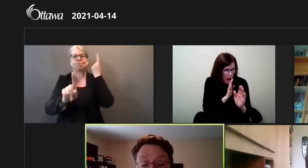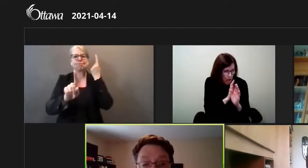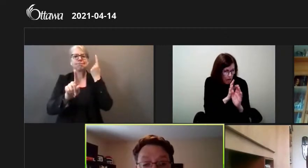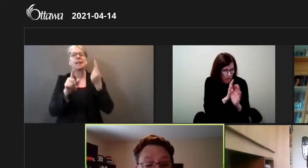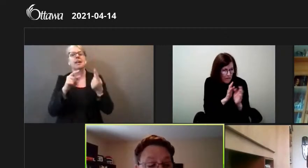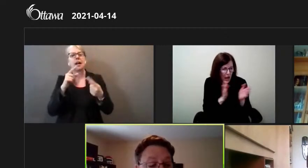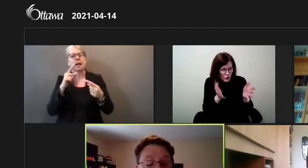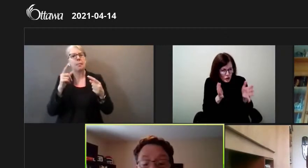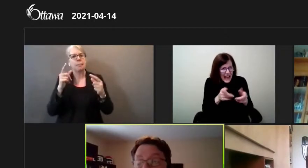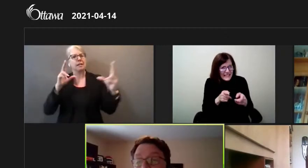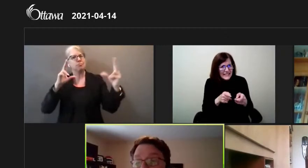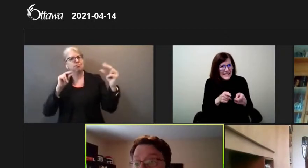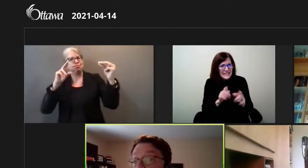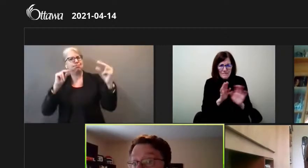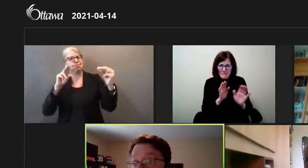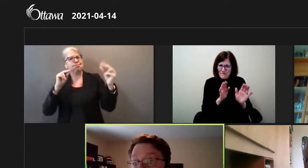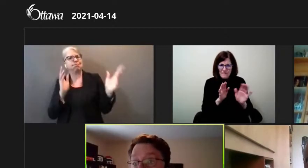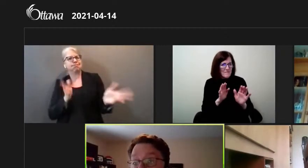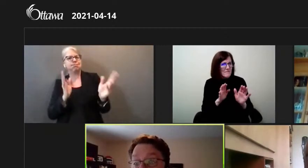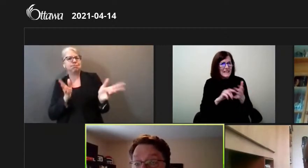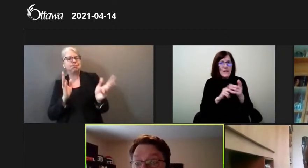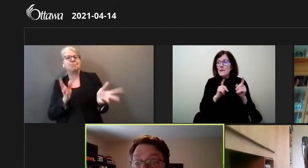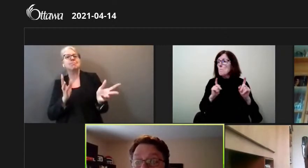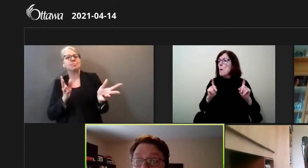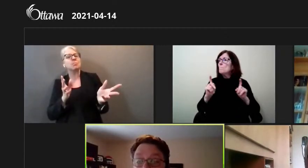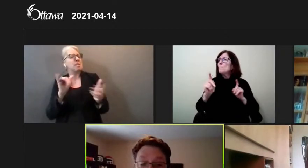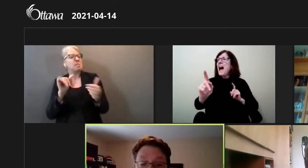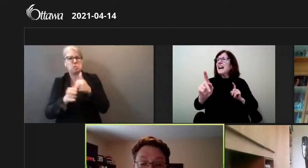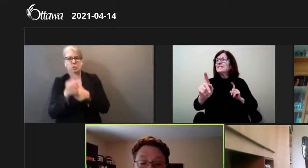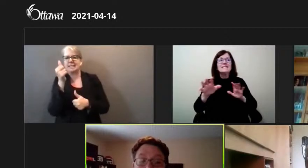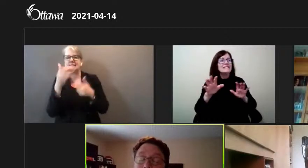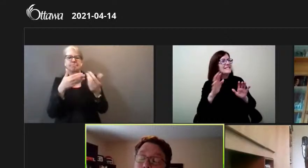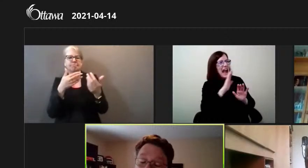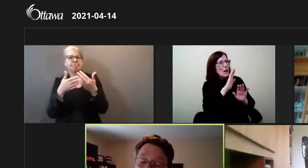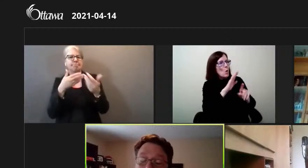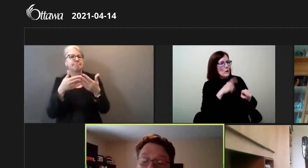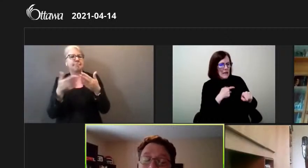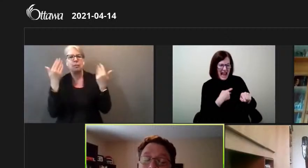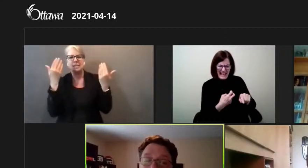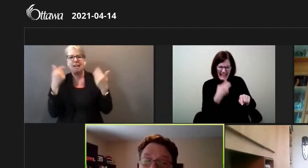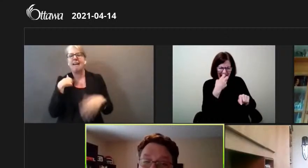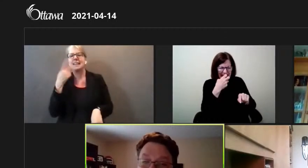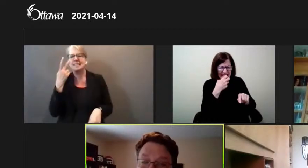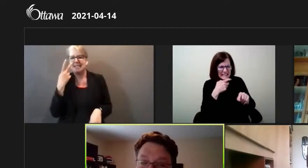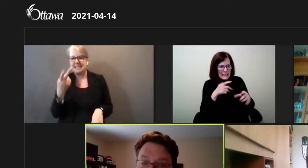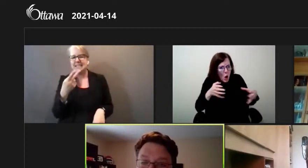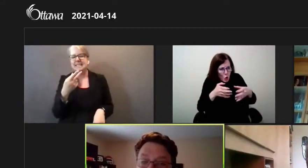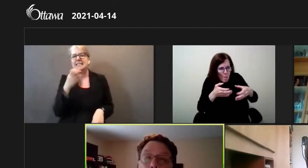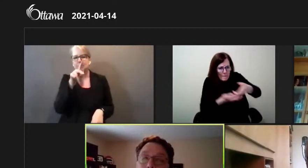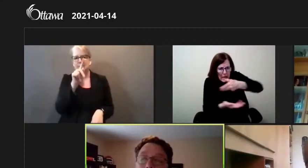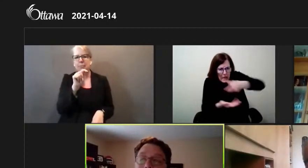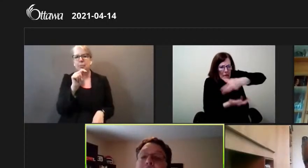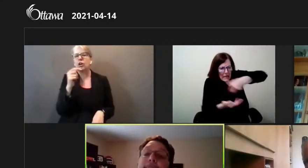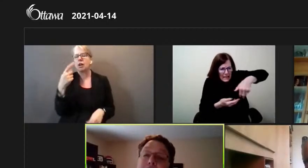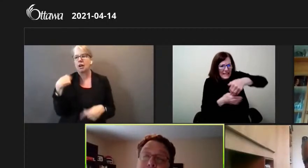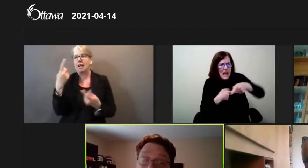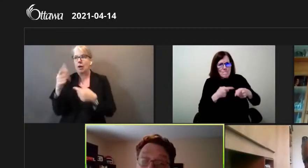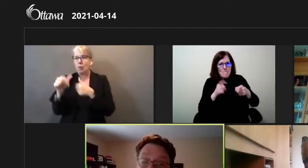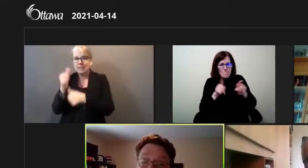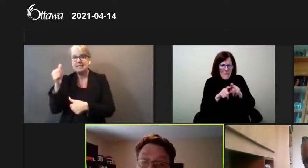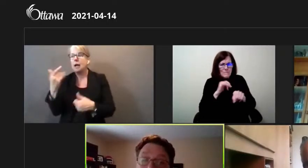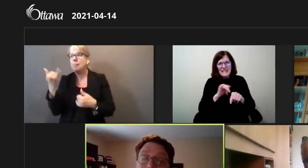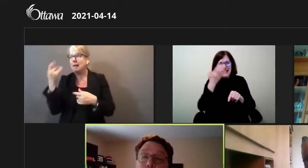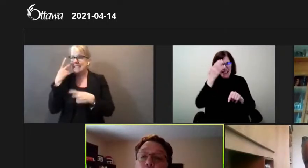having a conversation, that this is risky, even if it's outdoors. And if I'd seen that in September, I would have said that's risky. When I see it